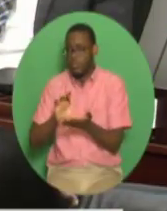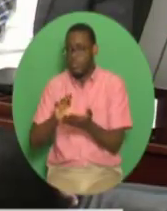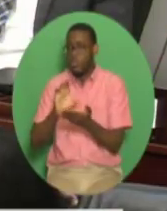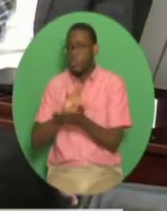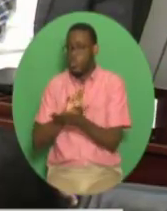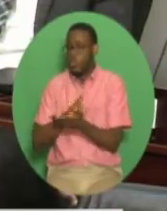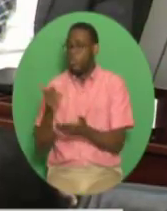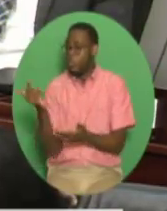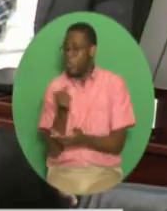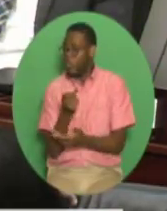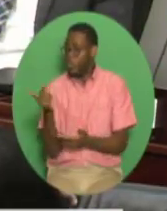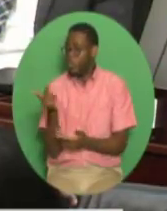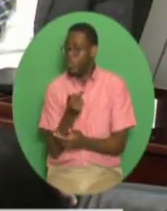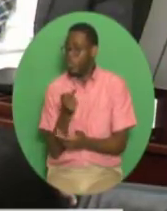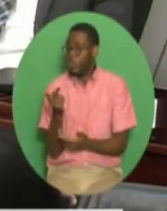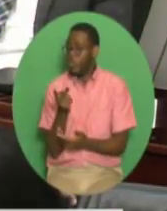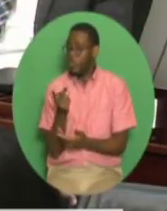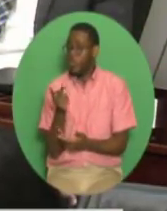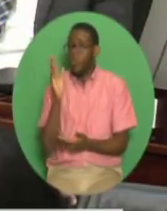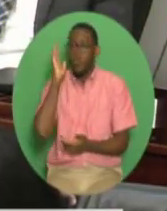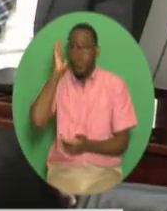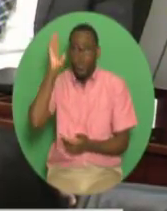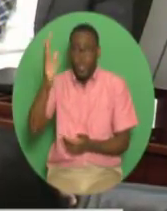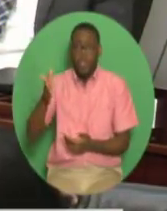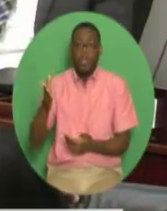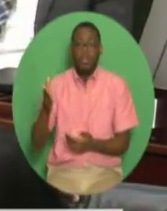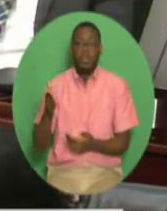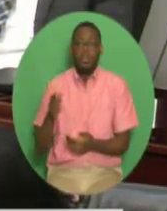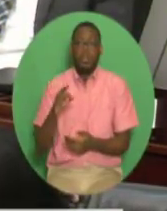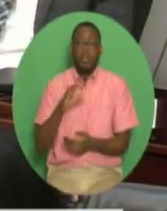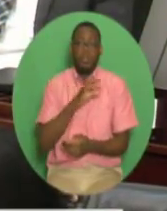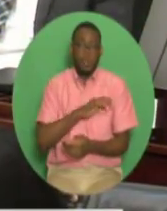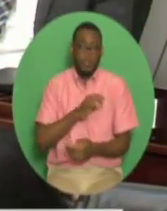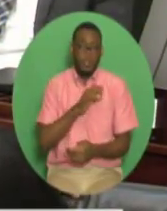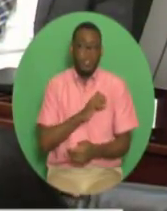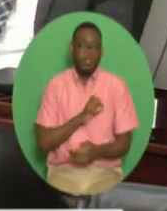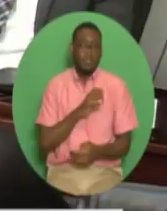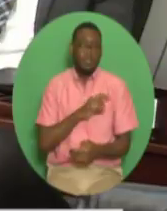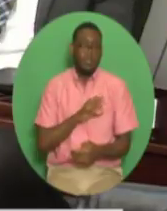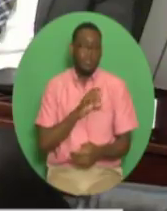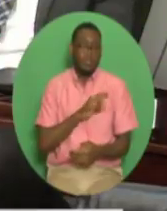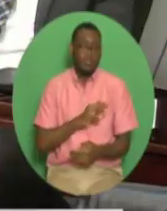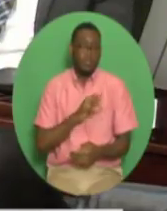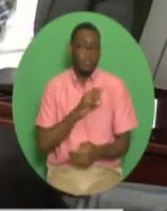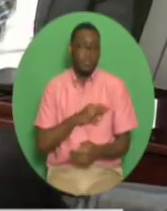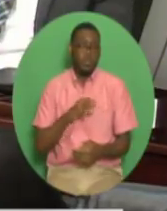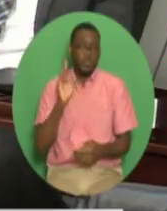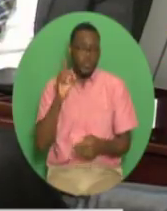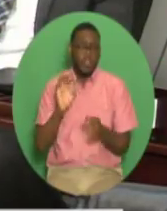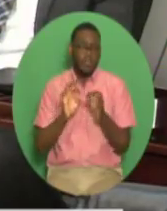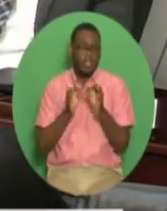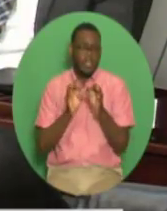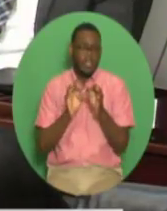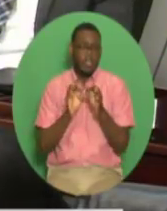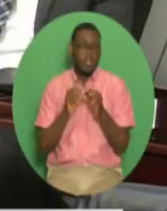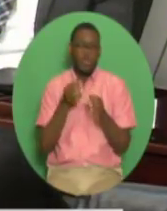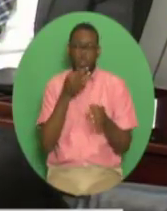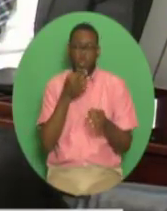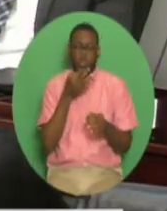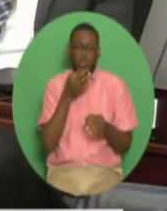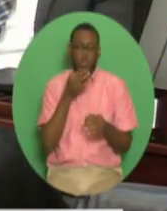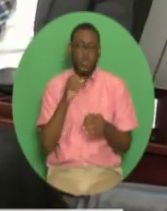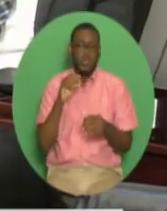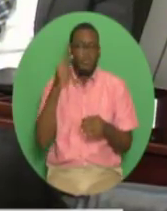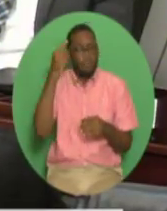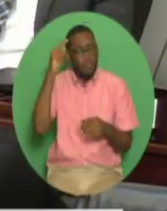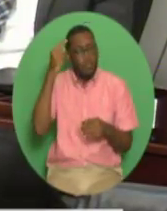institutions that will benefit from improvement so that students will be able to access